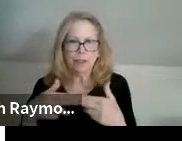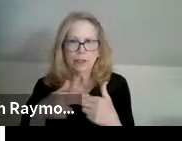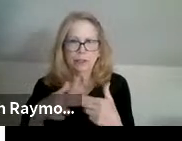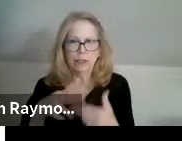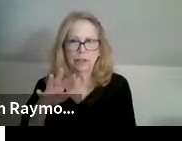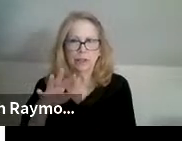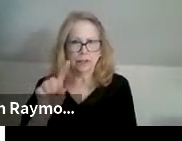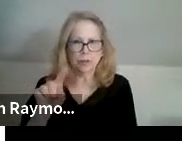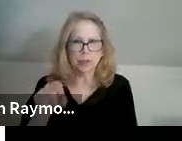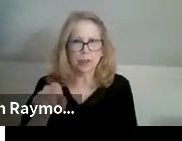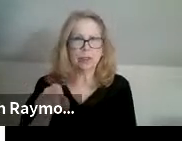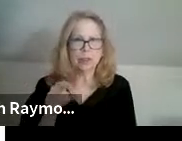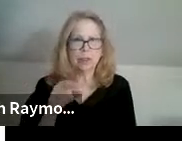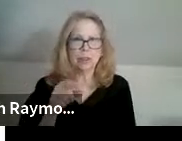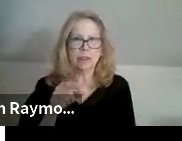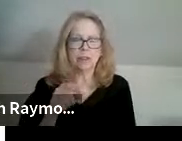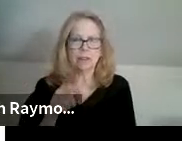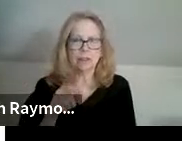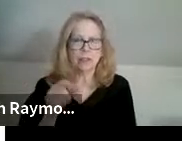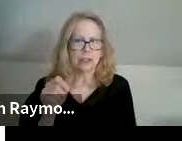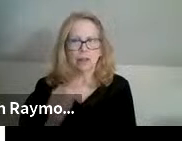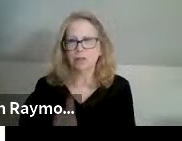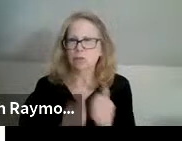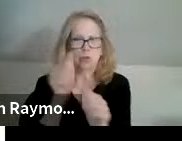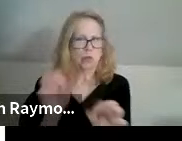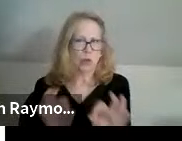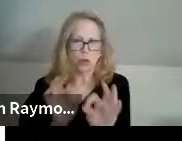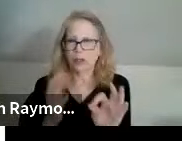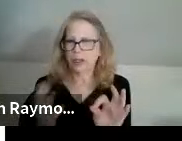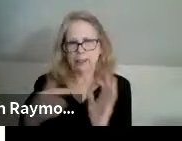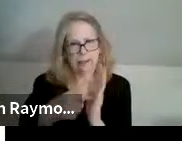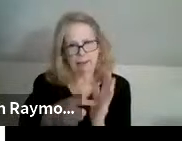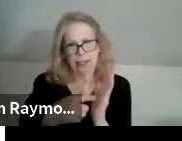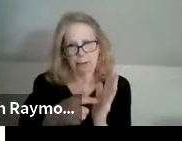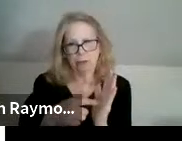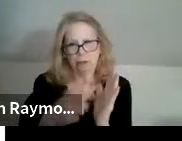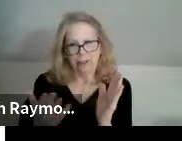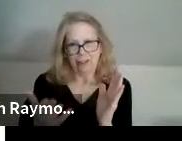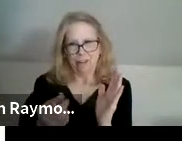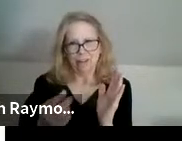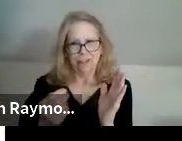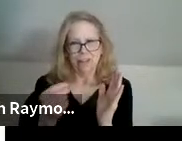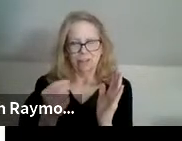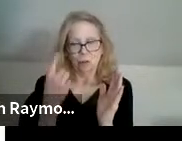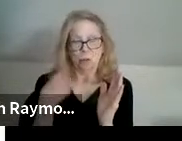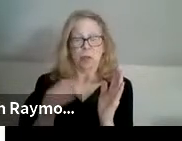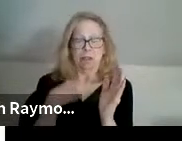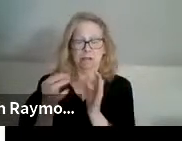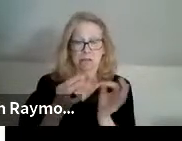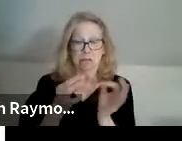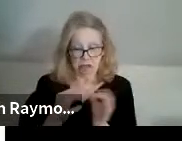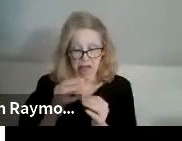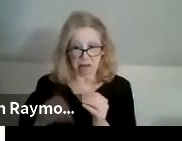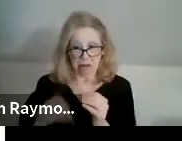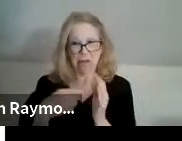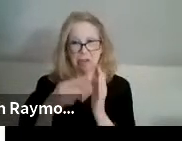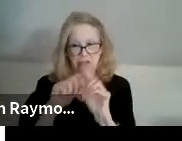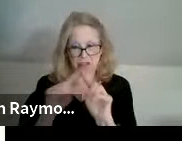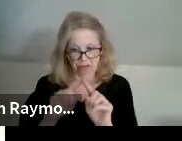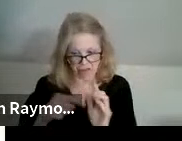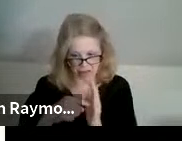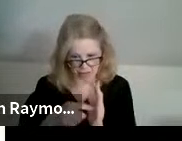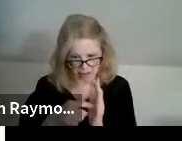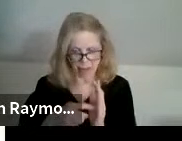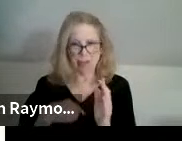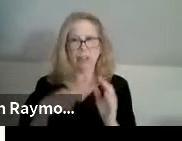51. Now, one of the most important examples, or the important things in my example here, is again, I have